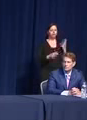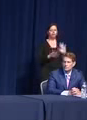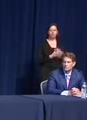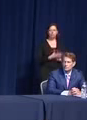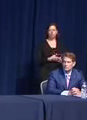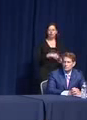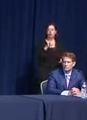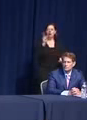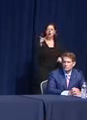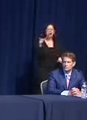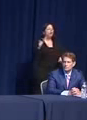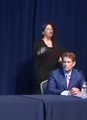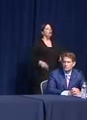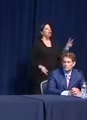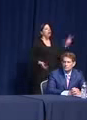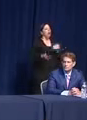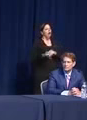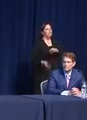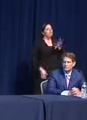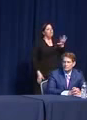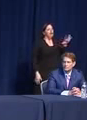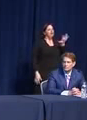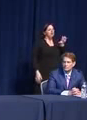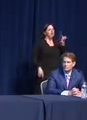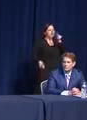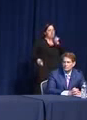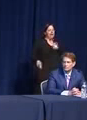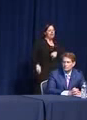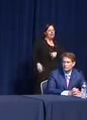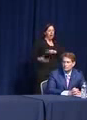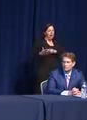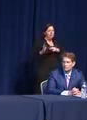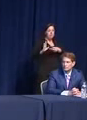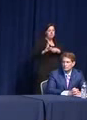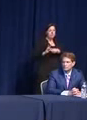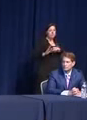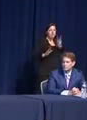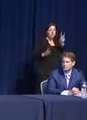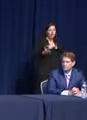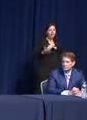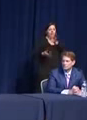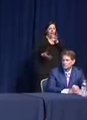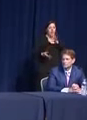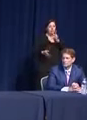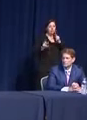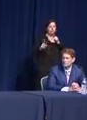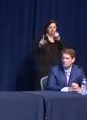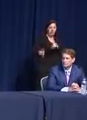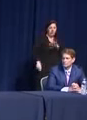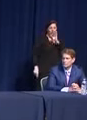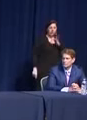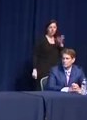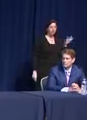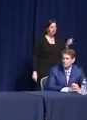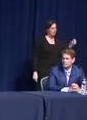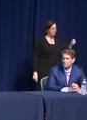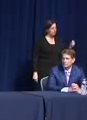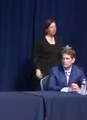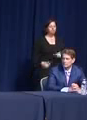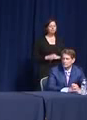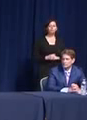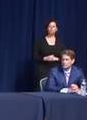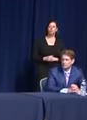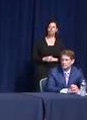24 or 2,500 tests. Does that mean 2,500 people being tested? Yes. And Governor, you said if anything